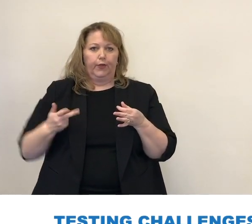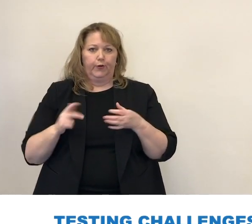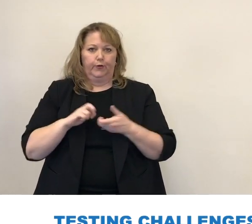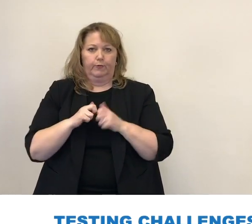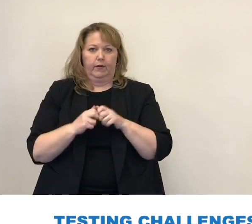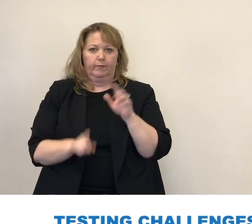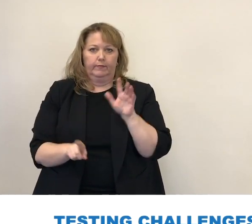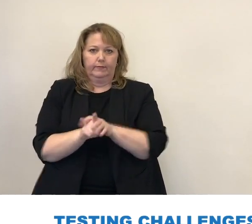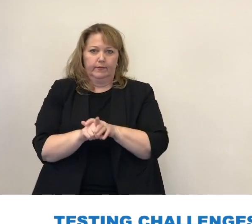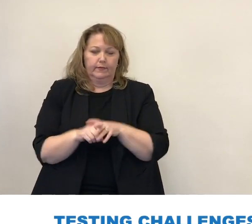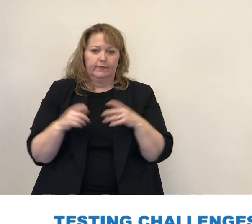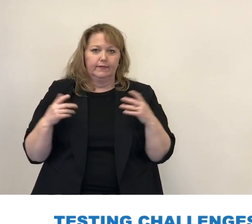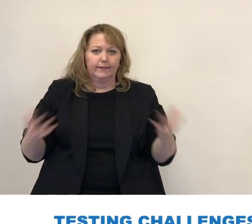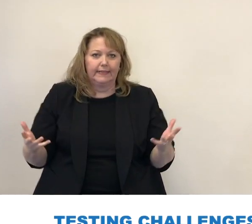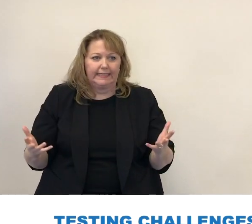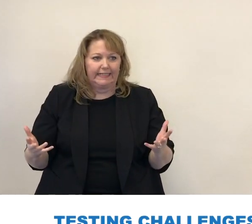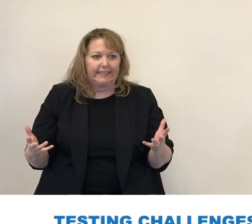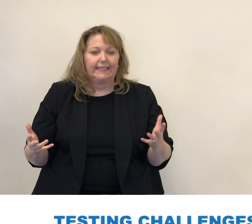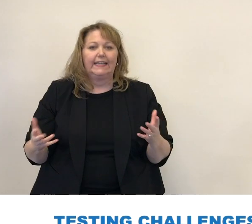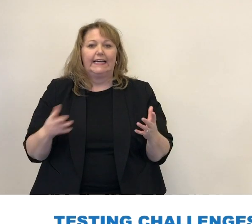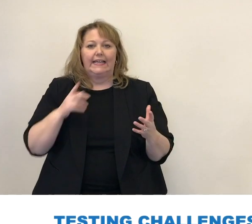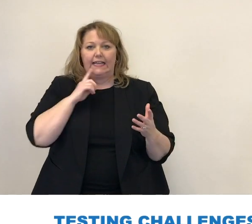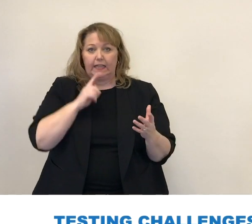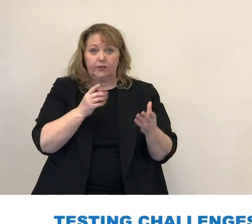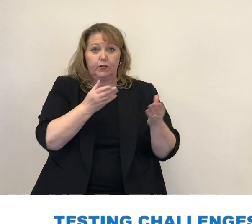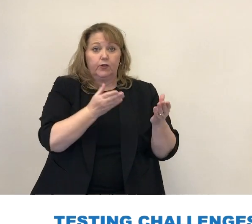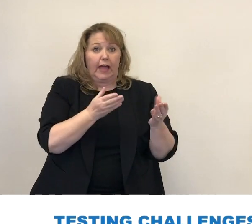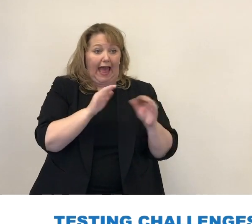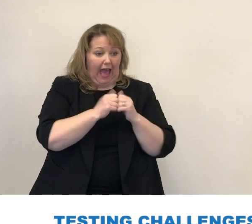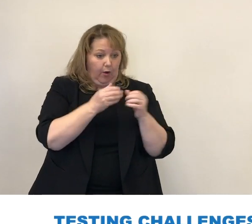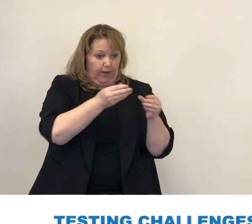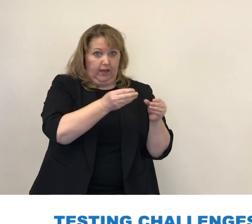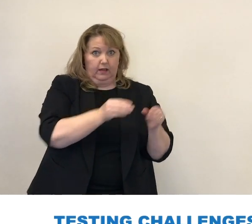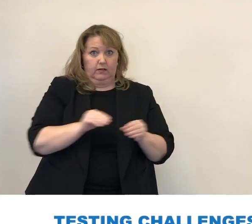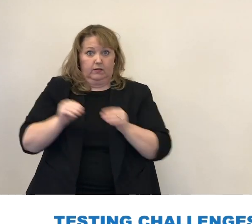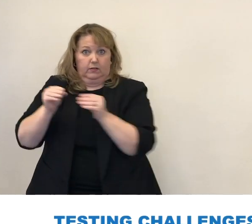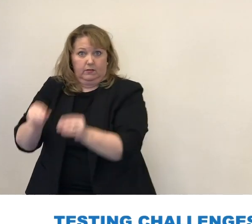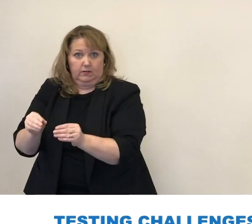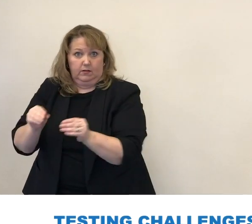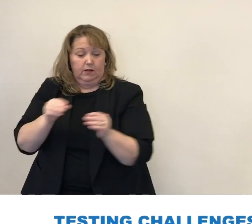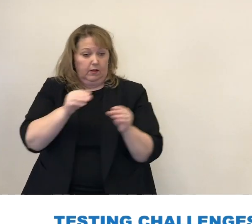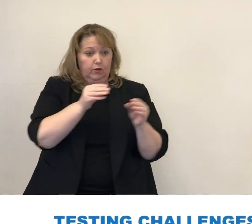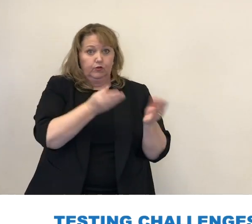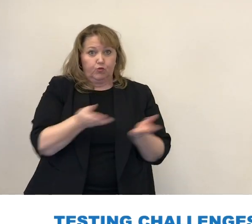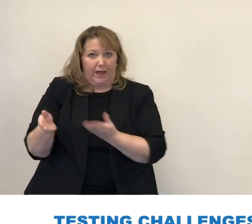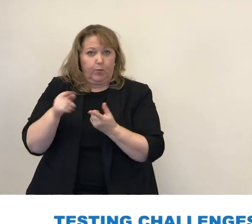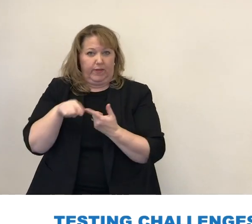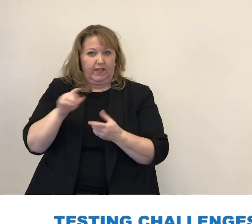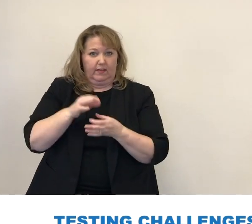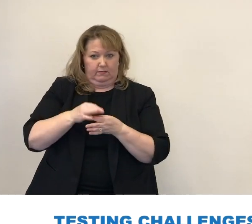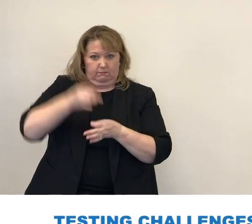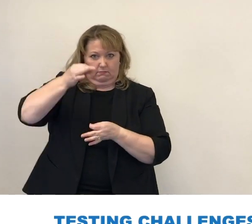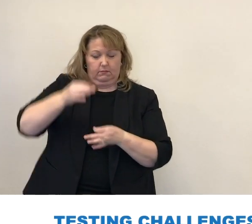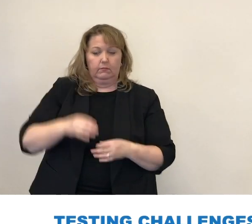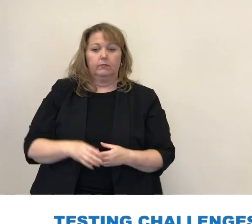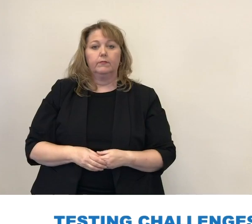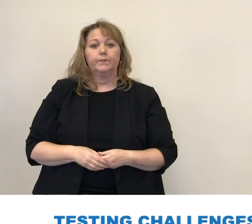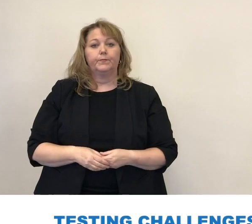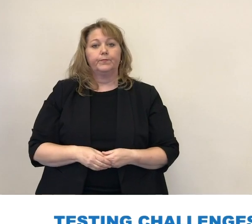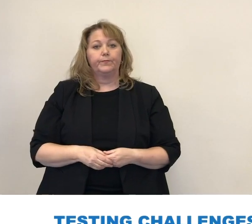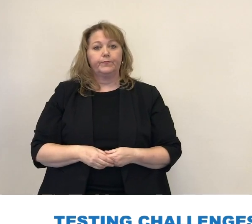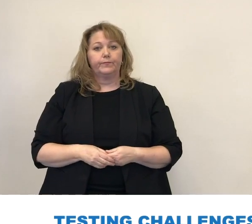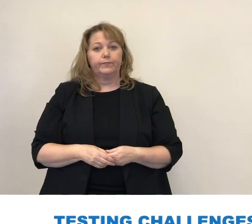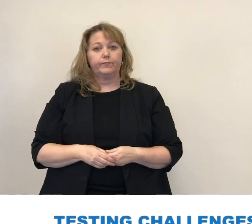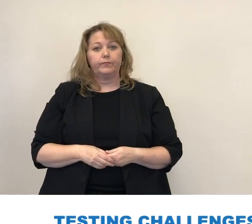now, we are addressing even that problem. The University of Nevada, Reno School of Medicine, which is where the Nevada State Public Health